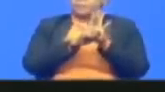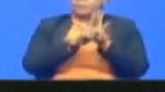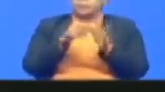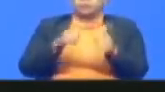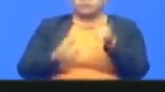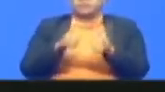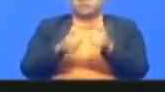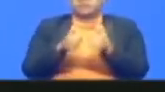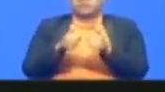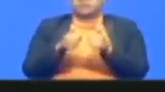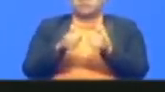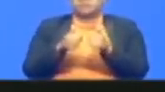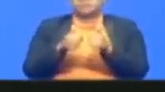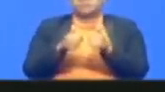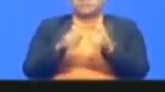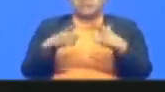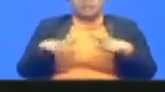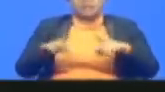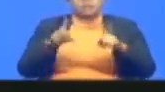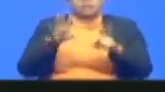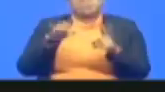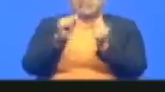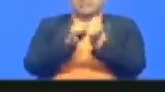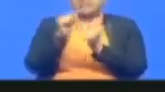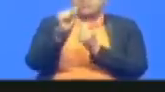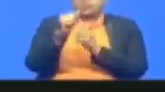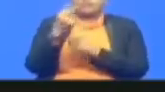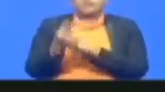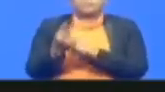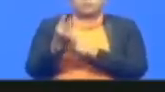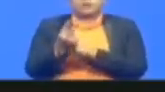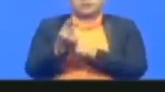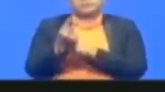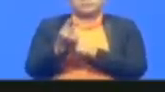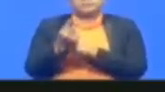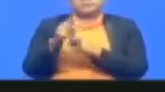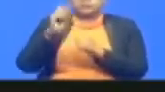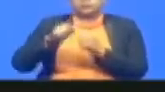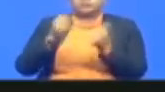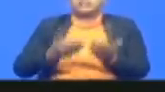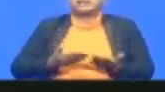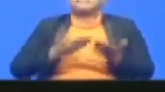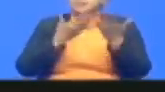that by 15th of February,